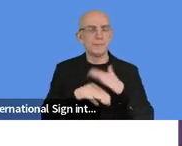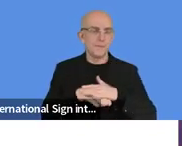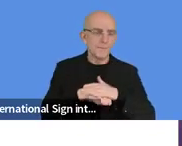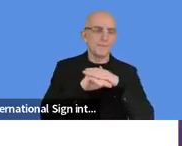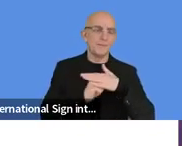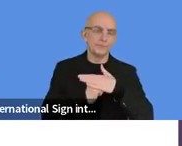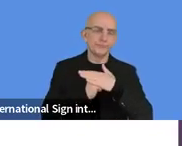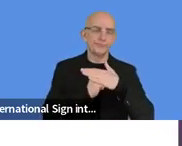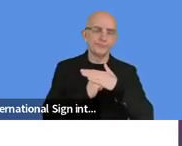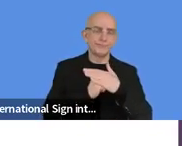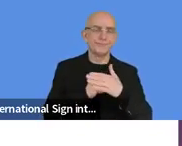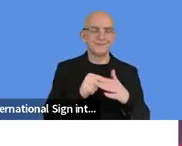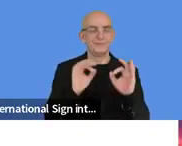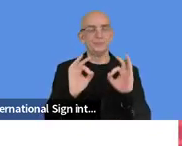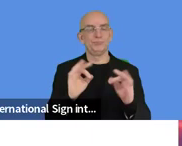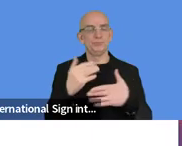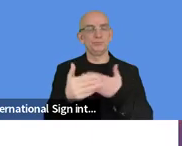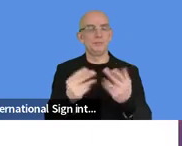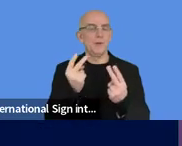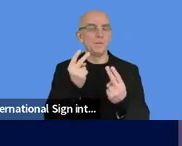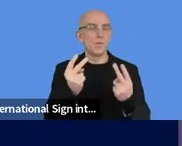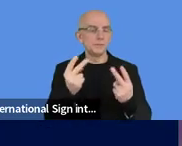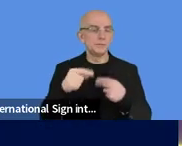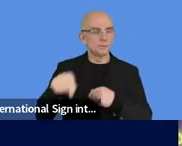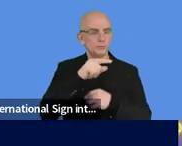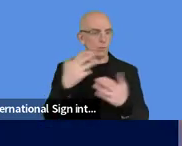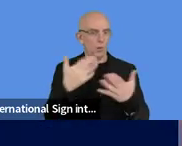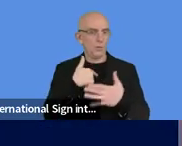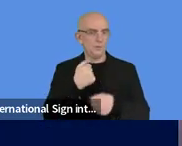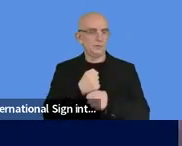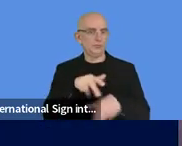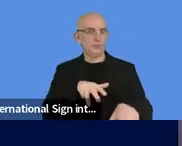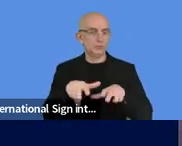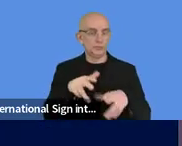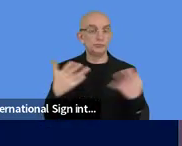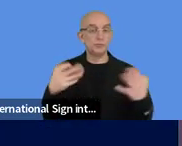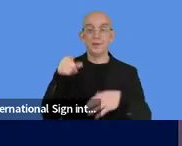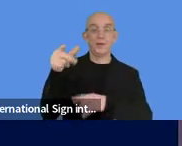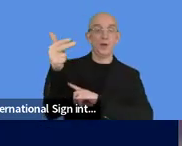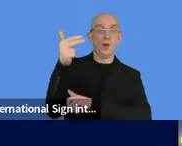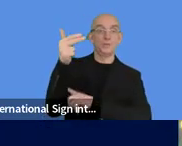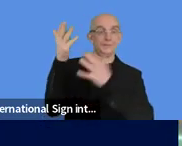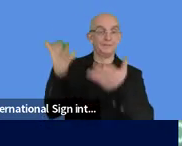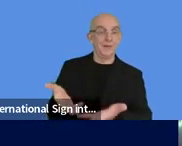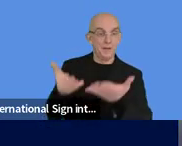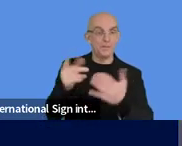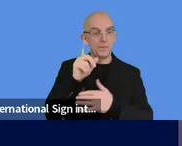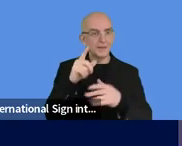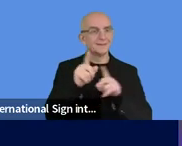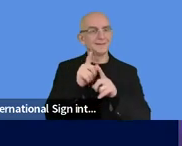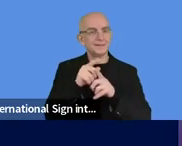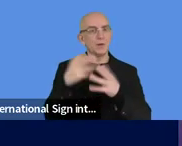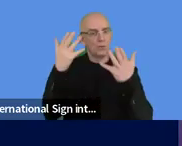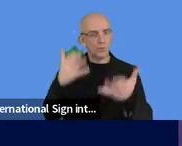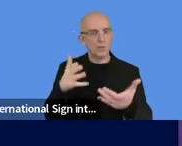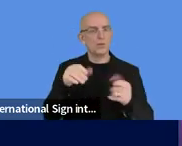more grander way. And that helps them maximize that impact. Now, you might be thinking to yourself, that sounds fine, Anthony,